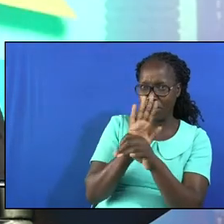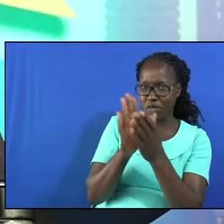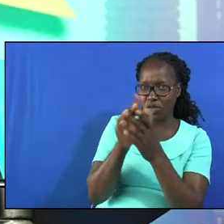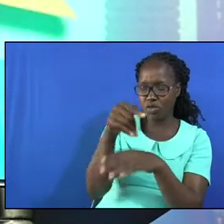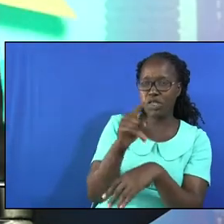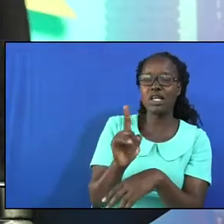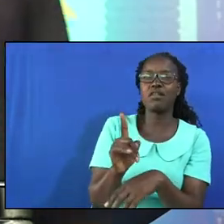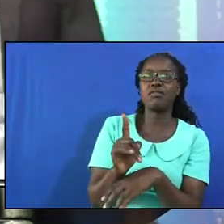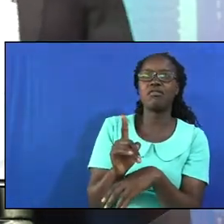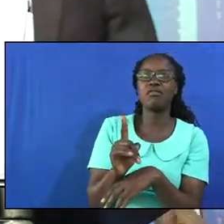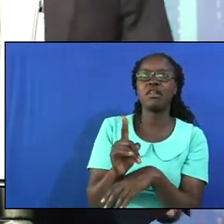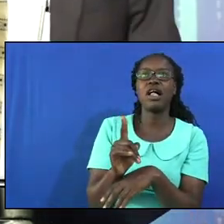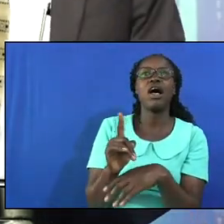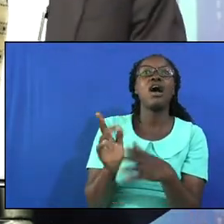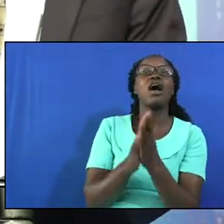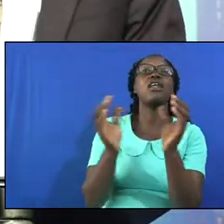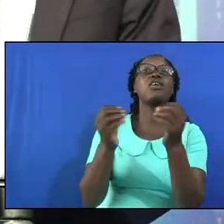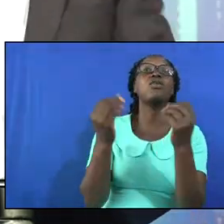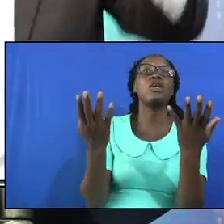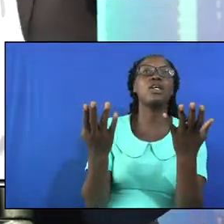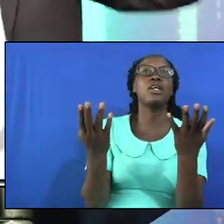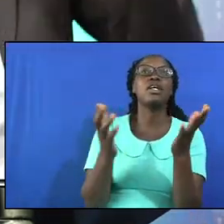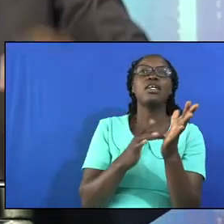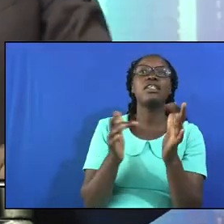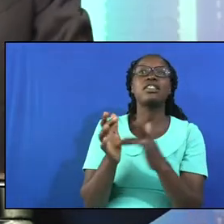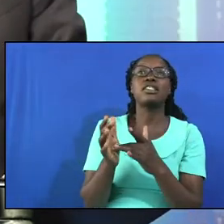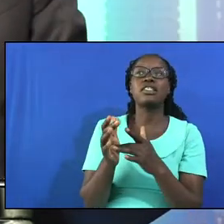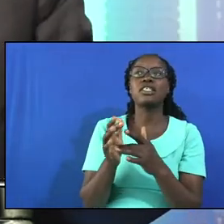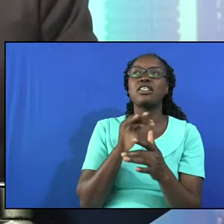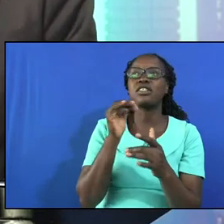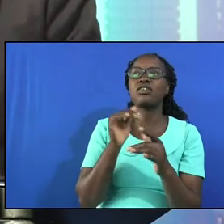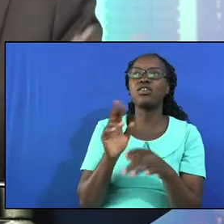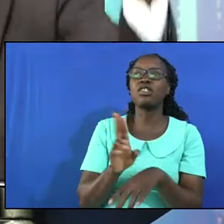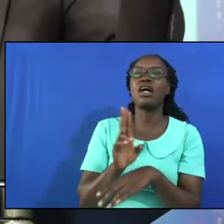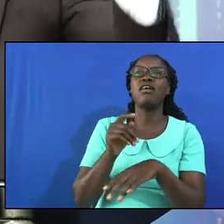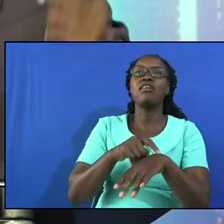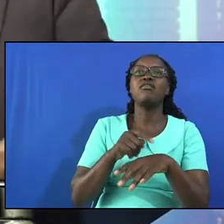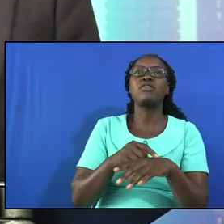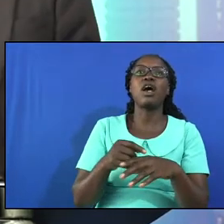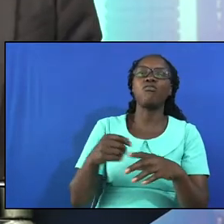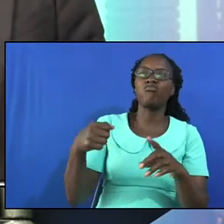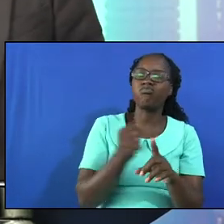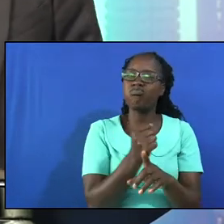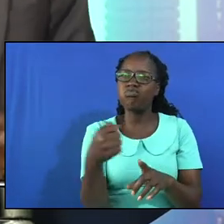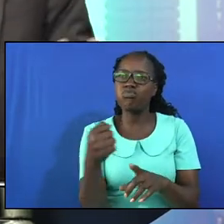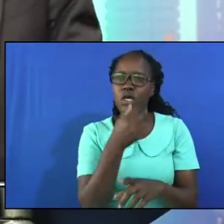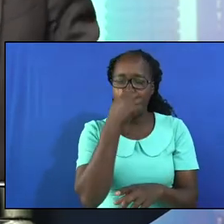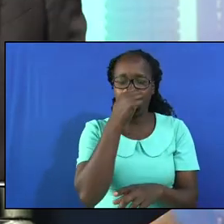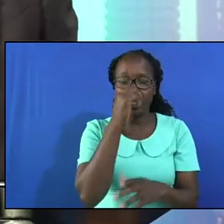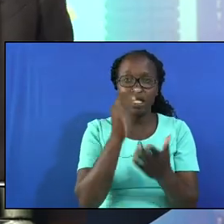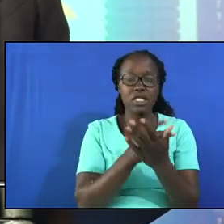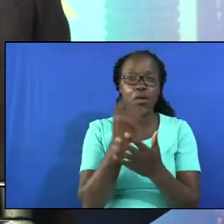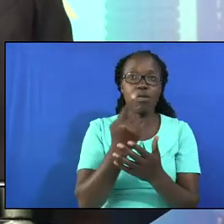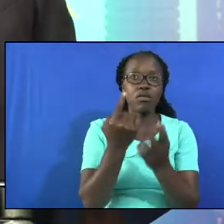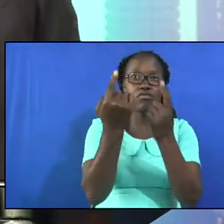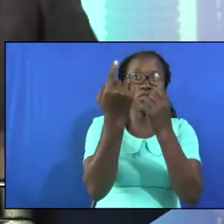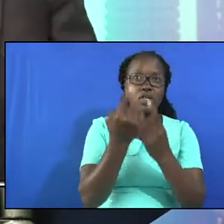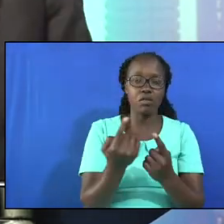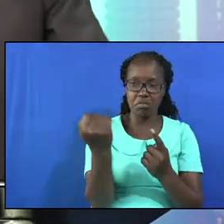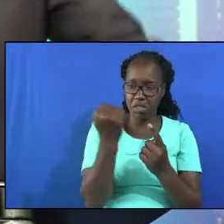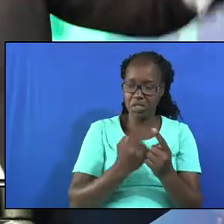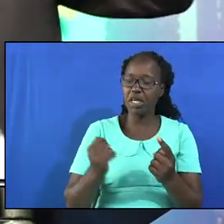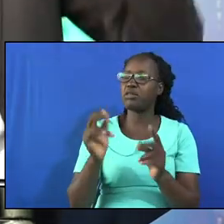with yourself. Hallelujah. Jesus did not spend time hoping and wishing that someone came by his